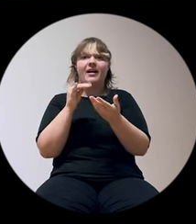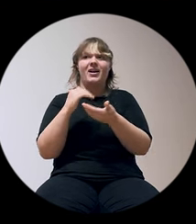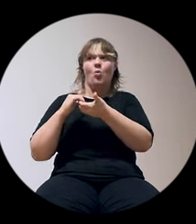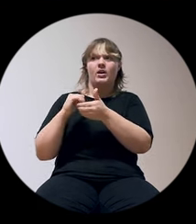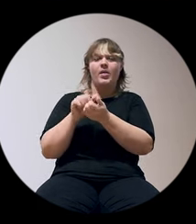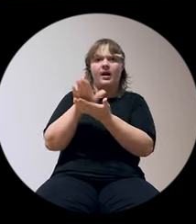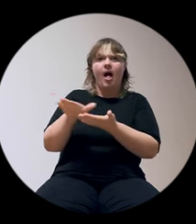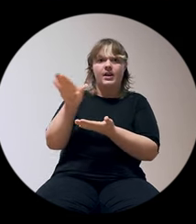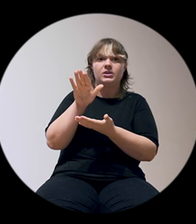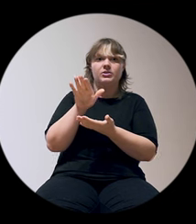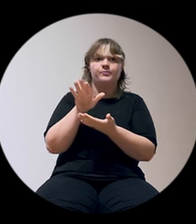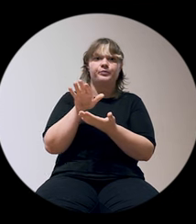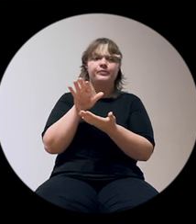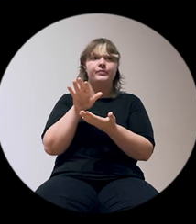college,